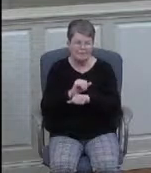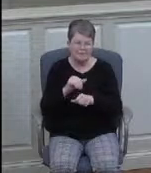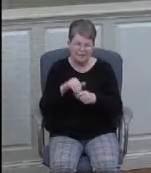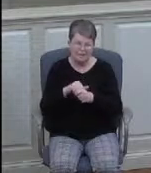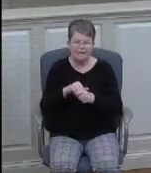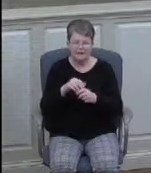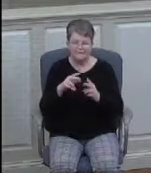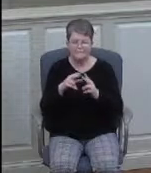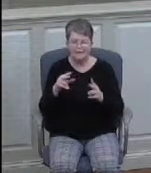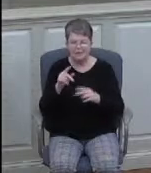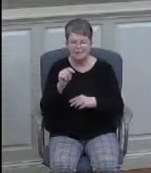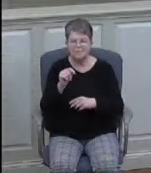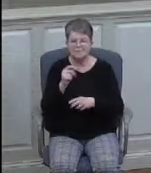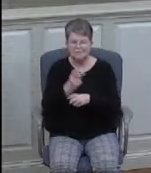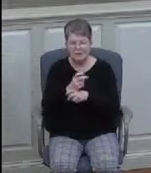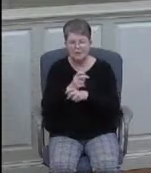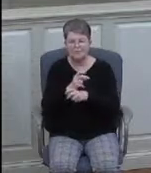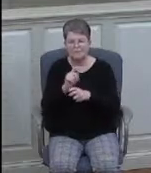might ask,